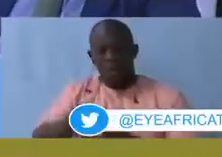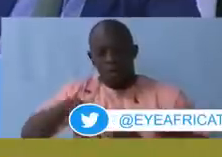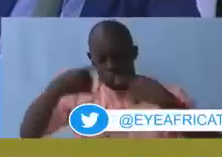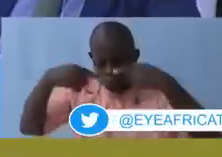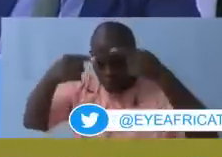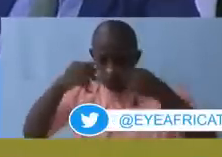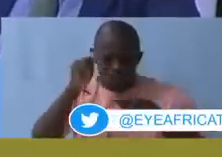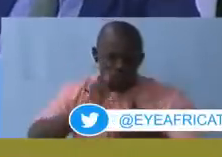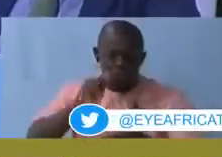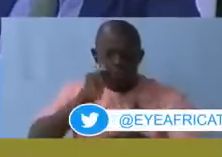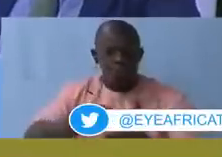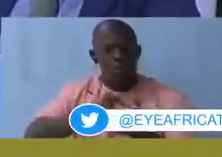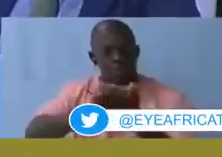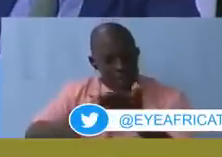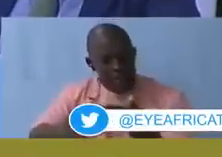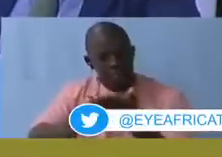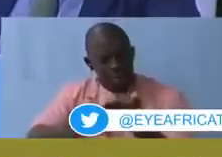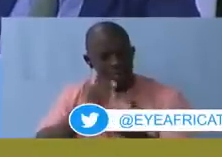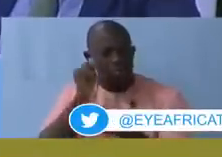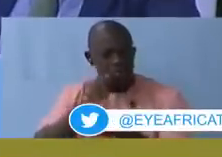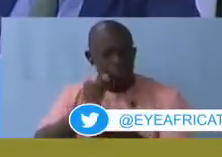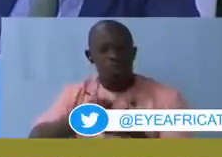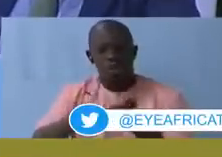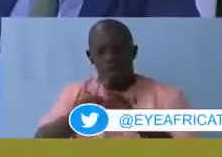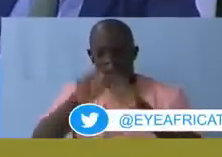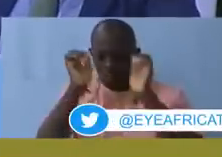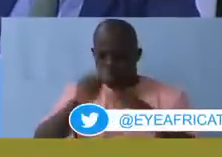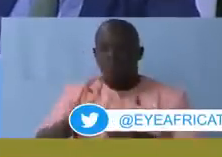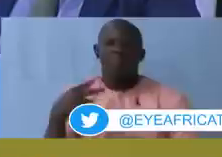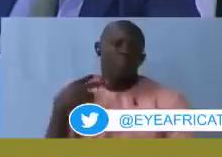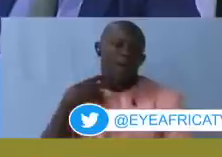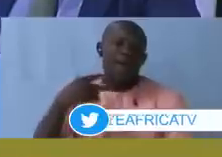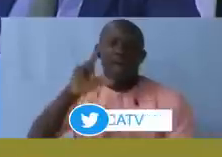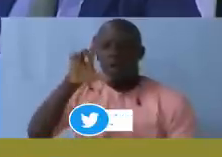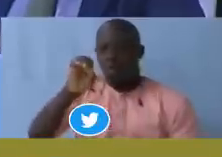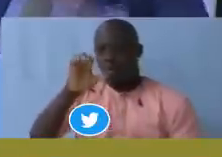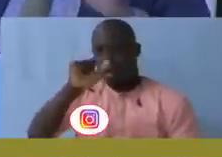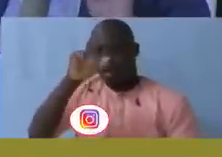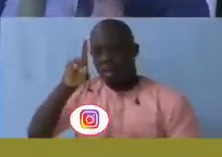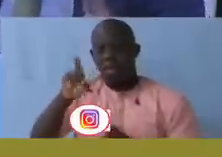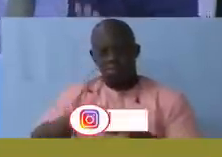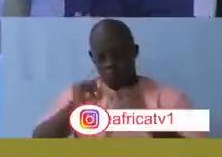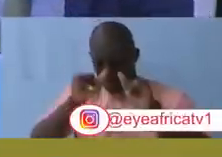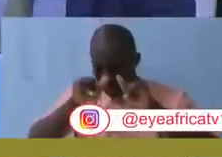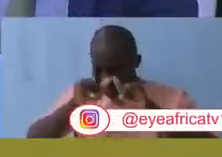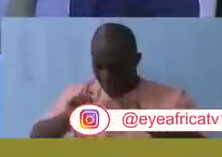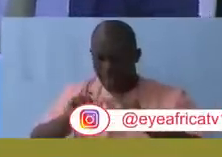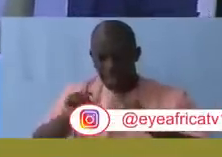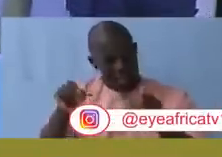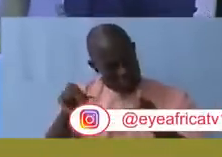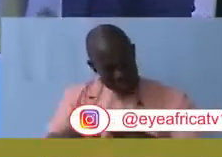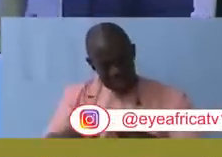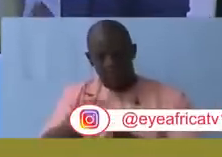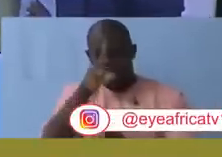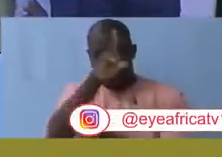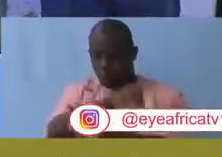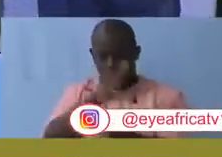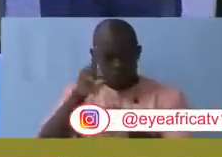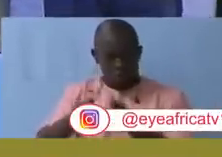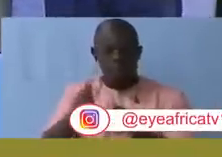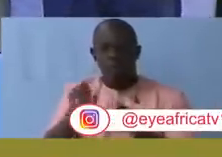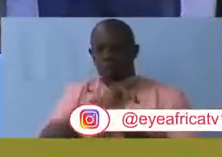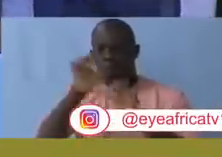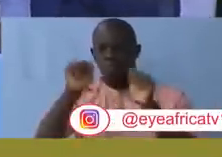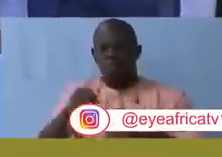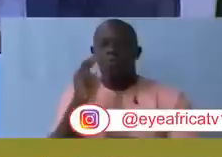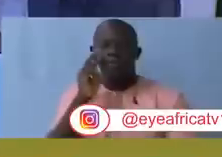viral will go down to the point where it's still undetectable. Perfect. These people that